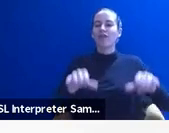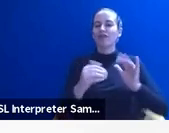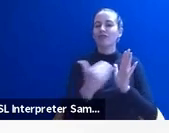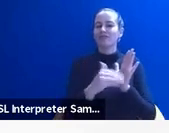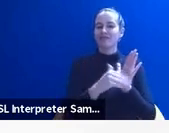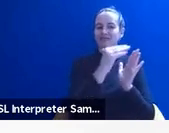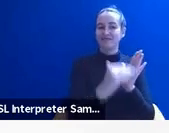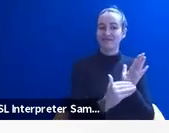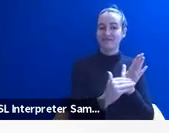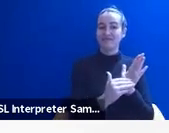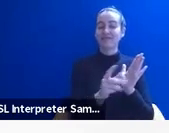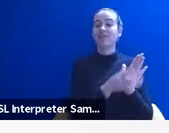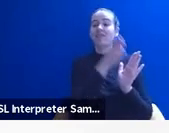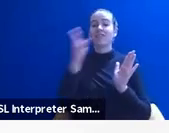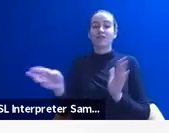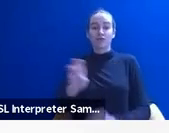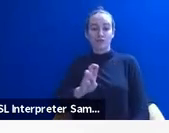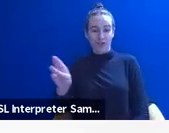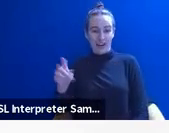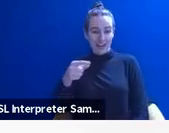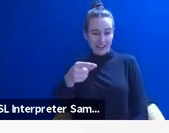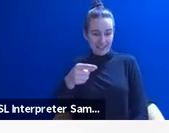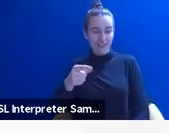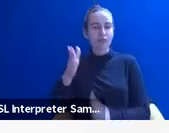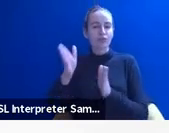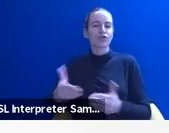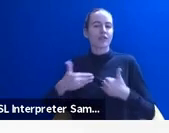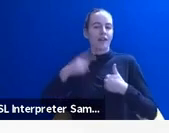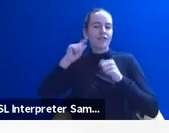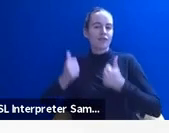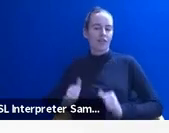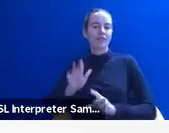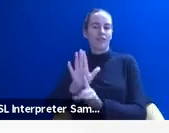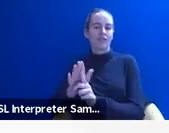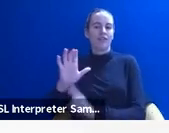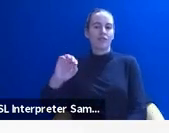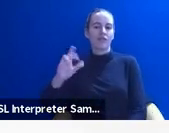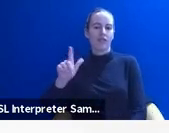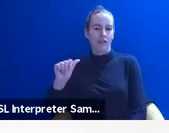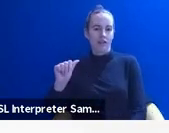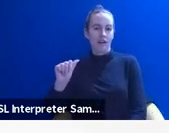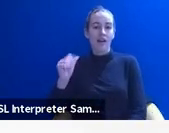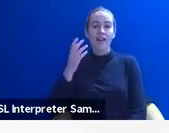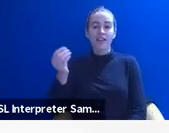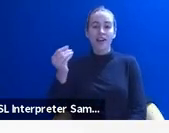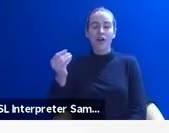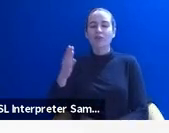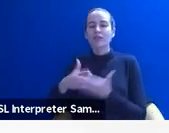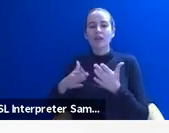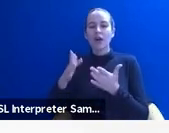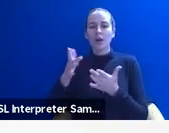picture on the right, however, this is the cochlea of someone who has hearing loss. The outer hair cells are missing in spots or